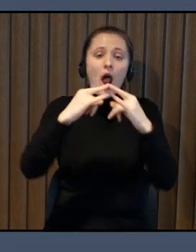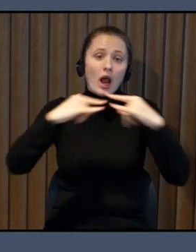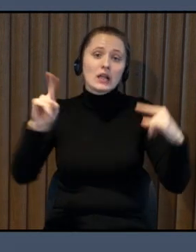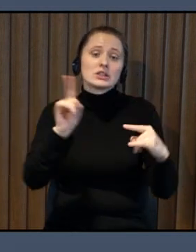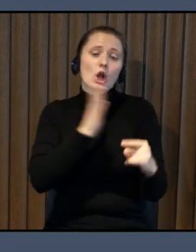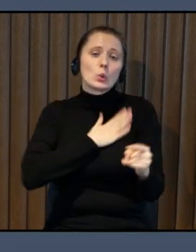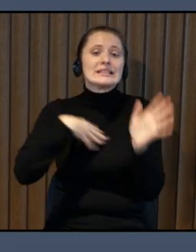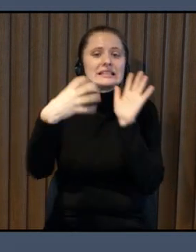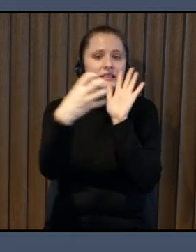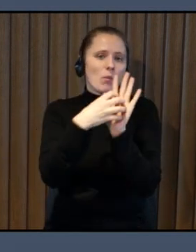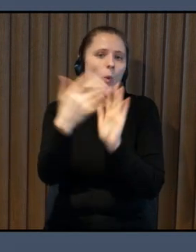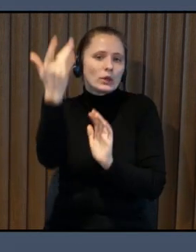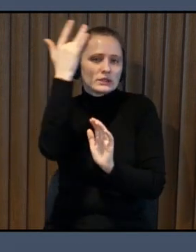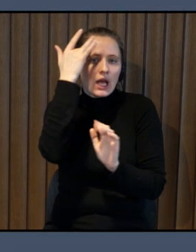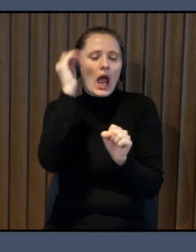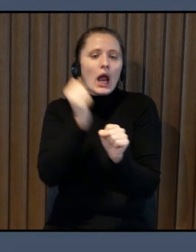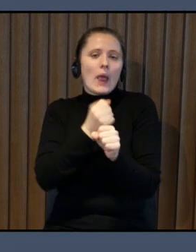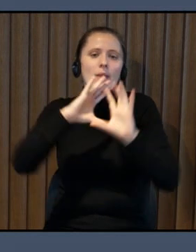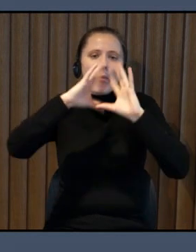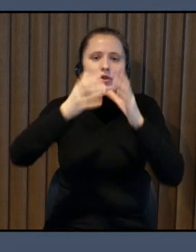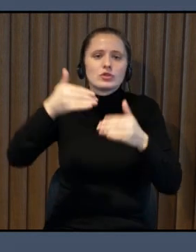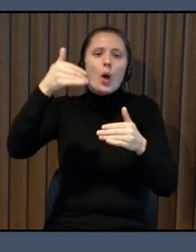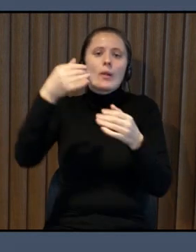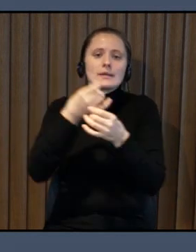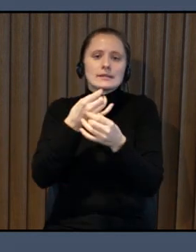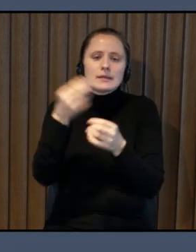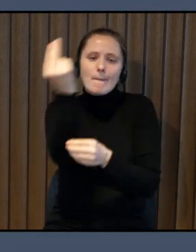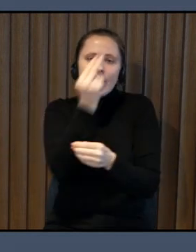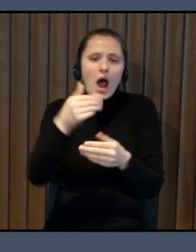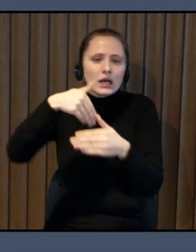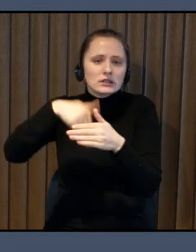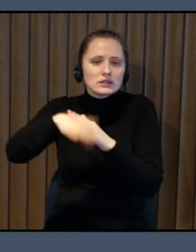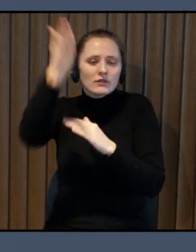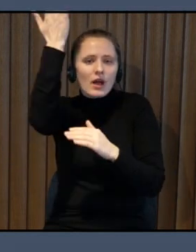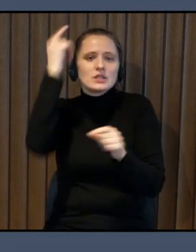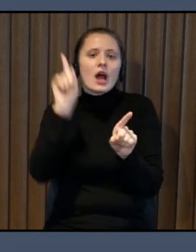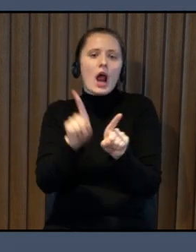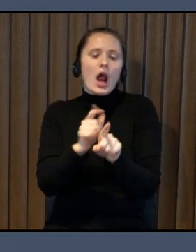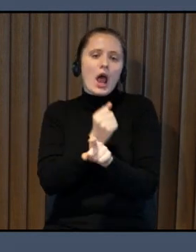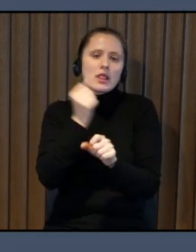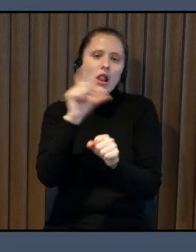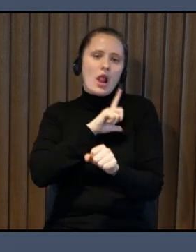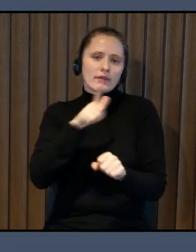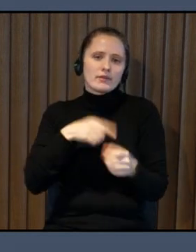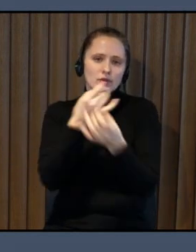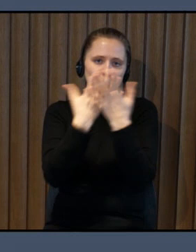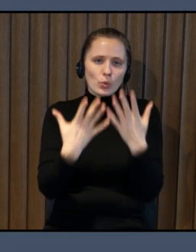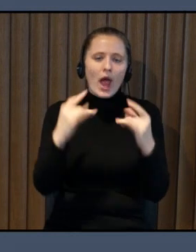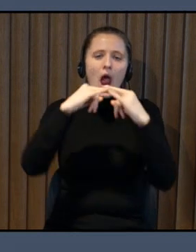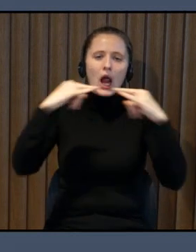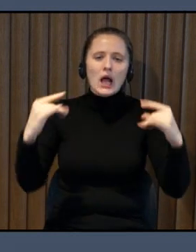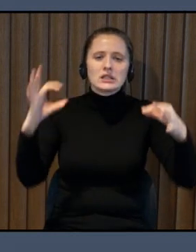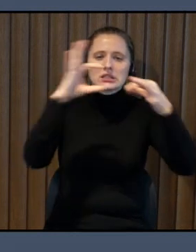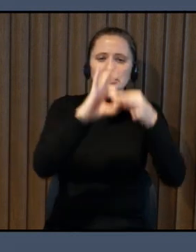these tactile works were placed on this. The table has a very symbolic meaning in the culture of